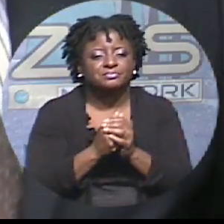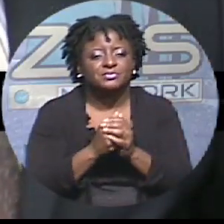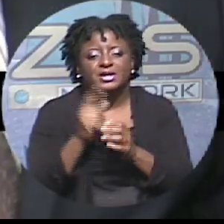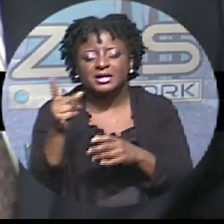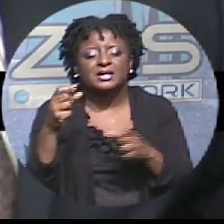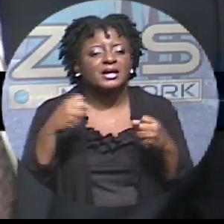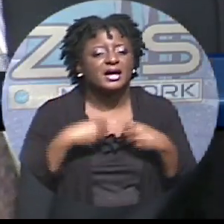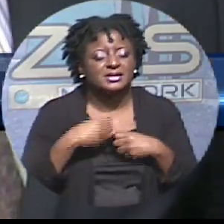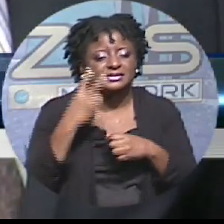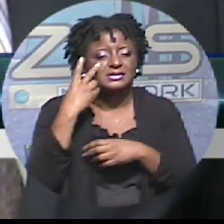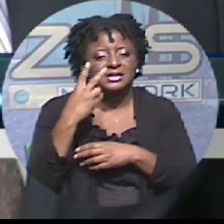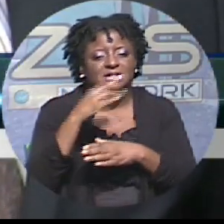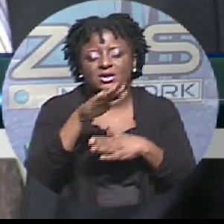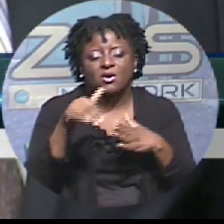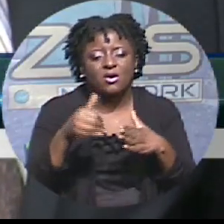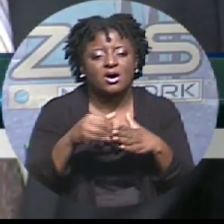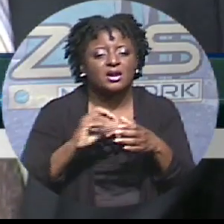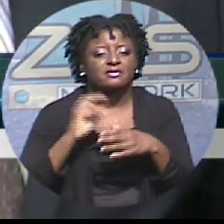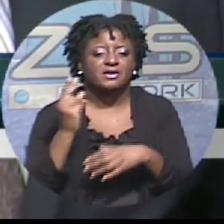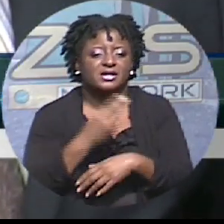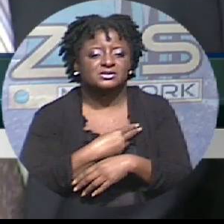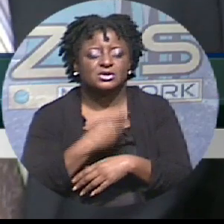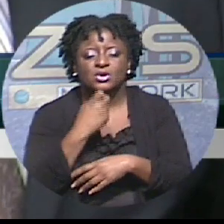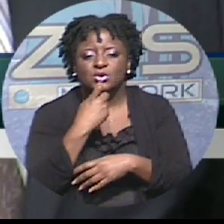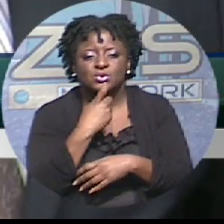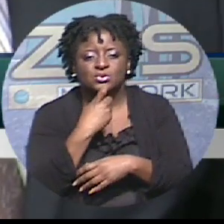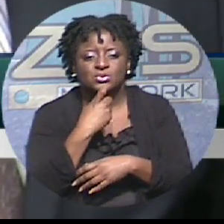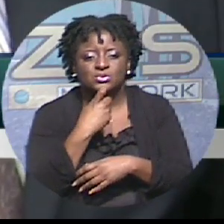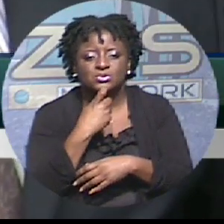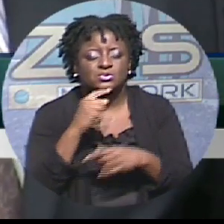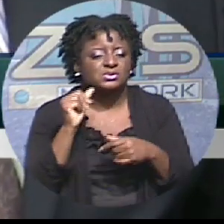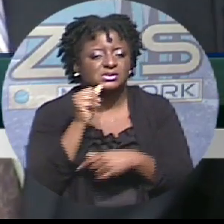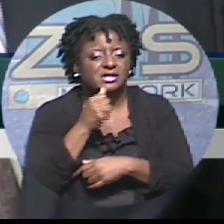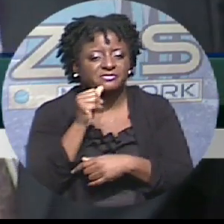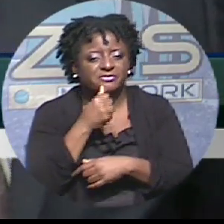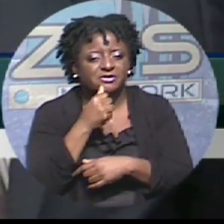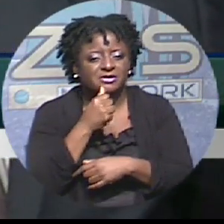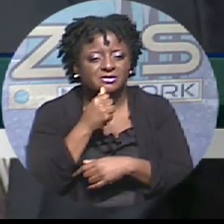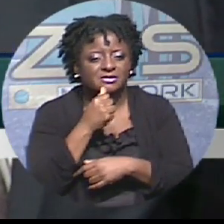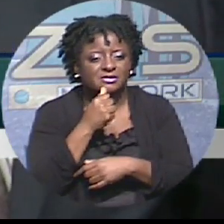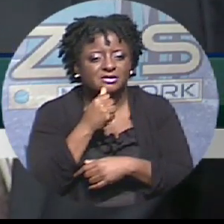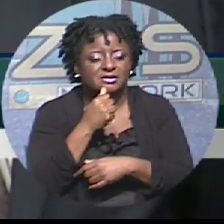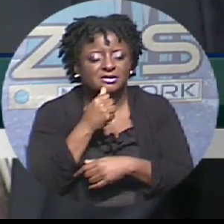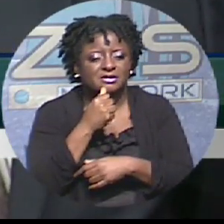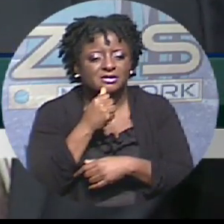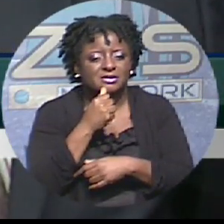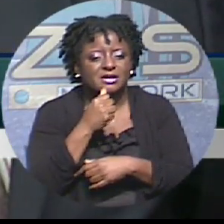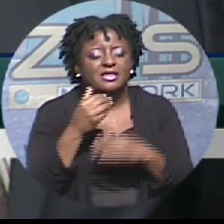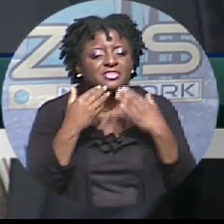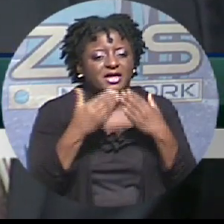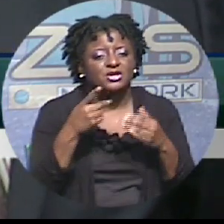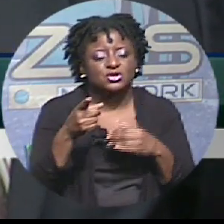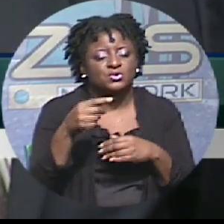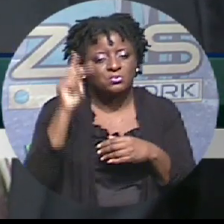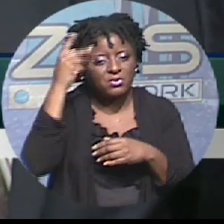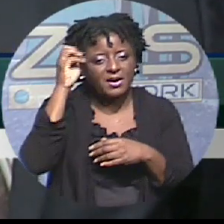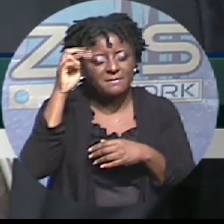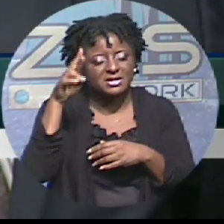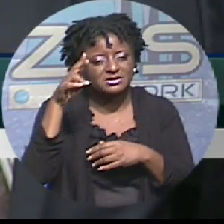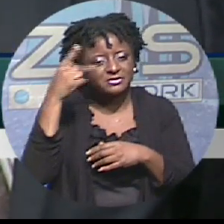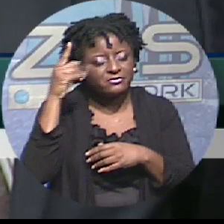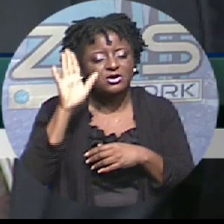of us who have been suffering, and he's come through for us. Thank you, Prime Minister, for your dedication, for